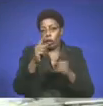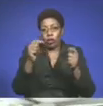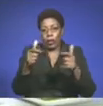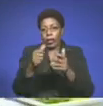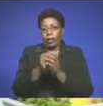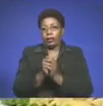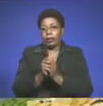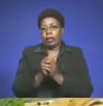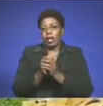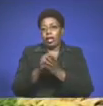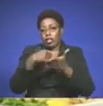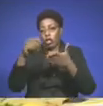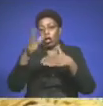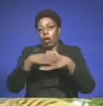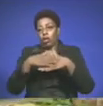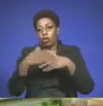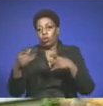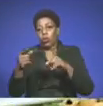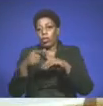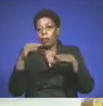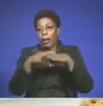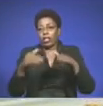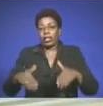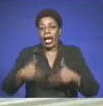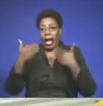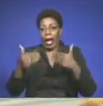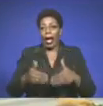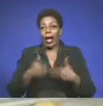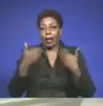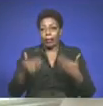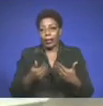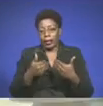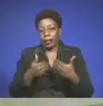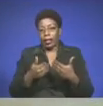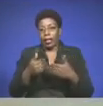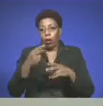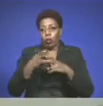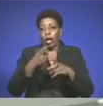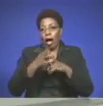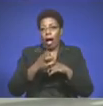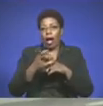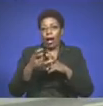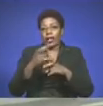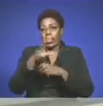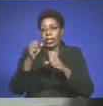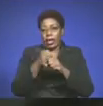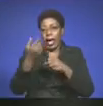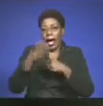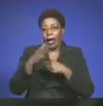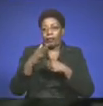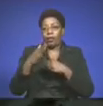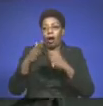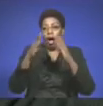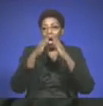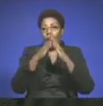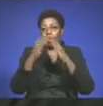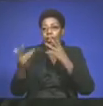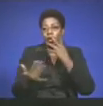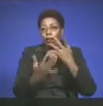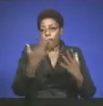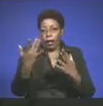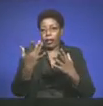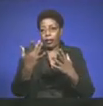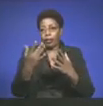hand and on her way to the bank, Poitier was pleased that what was shaping up to be a rough year following her house fire turned out to be pretty